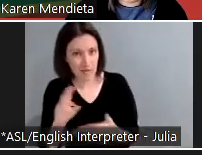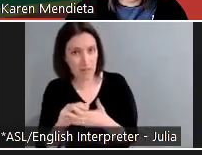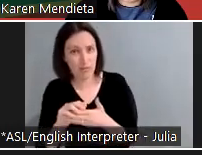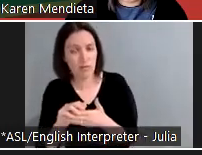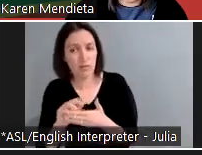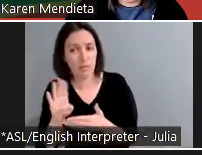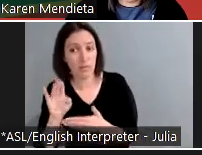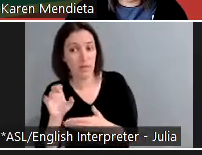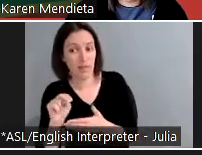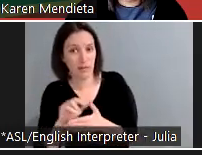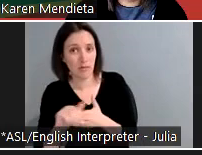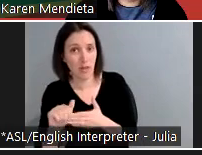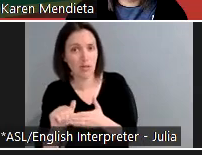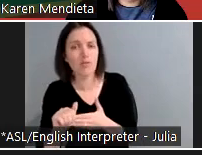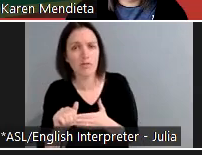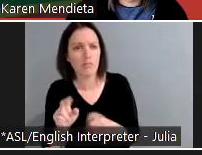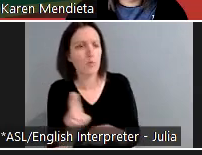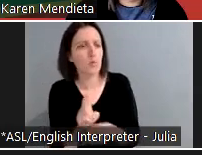December 2023.